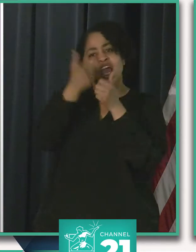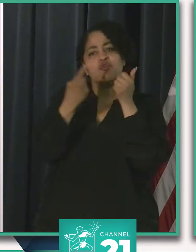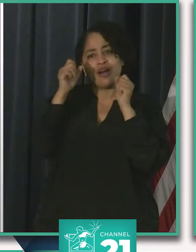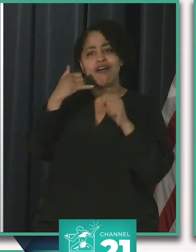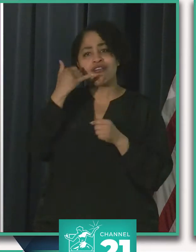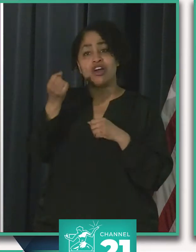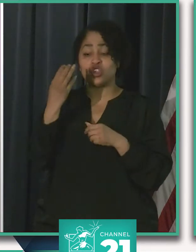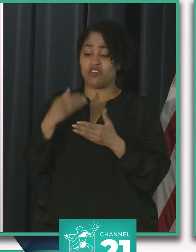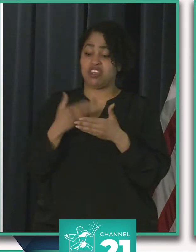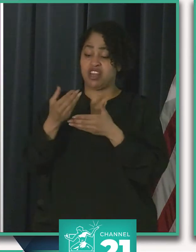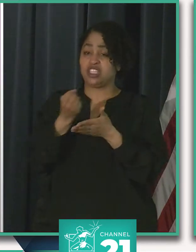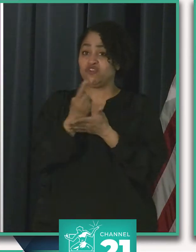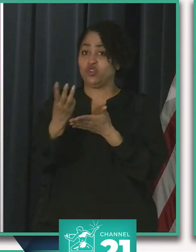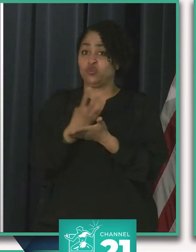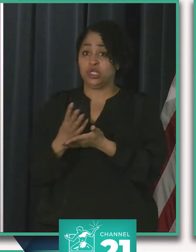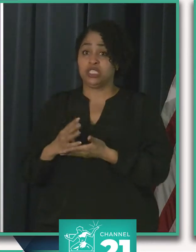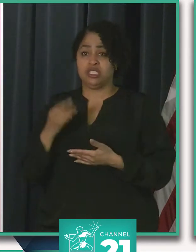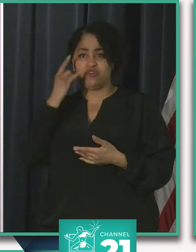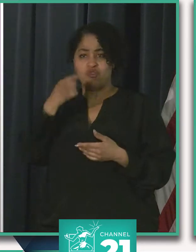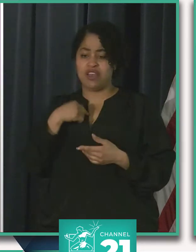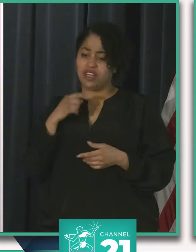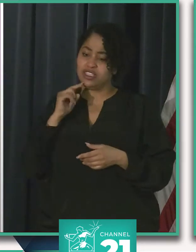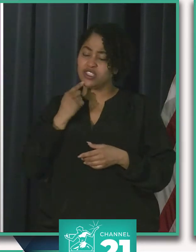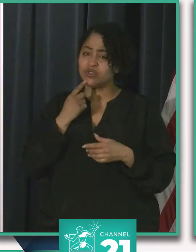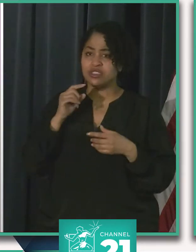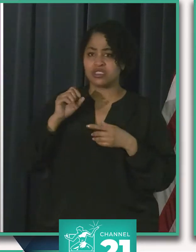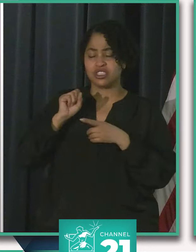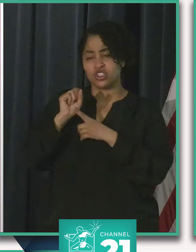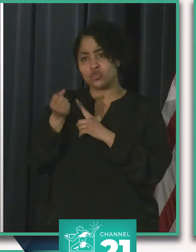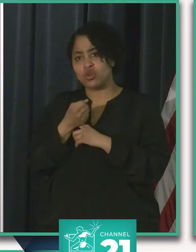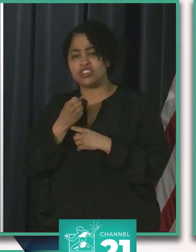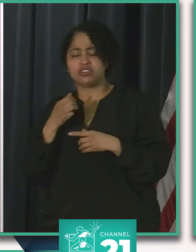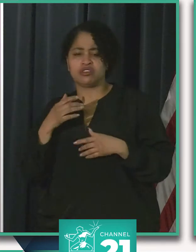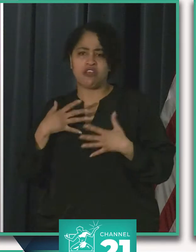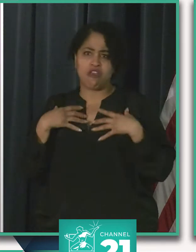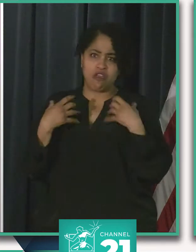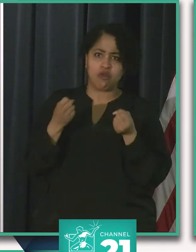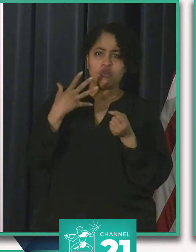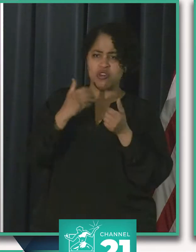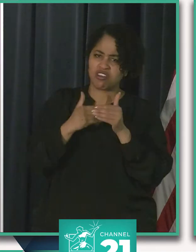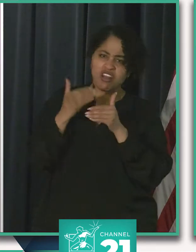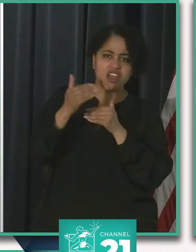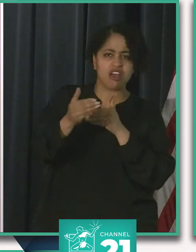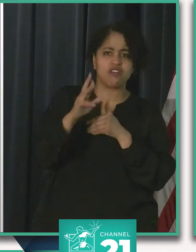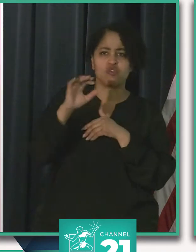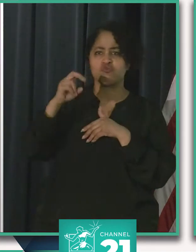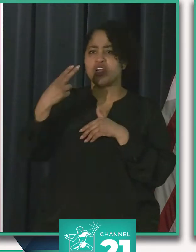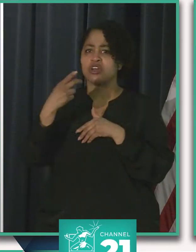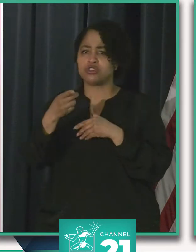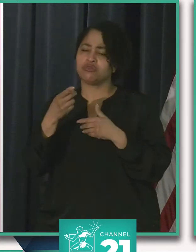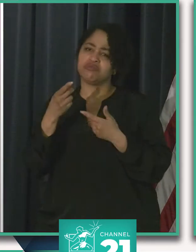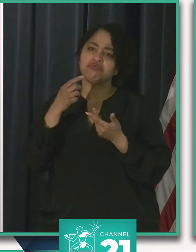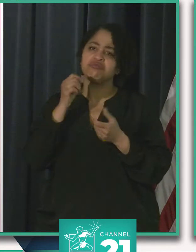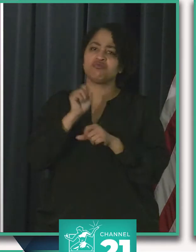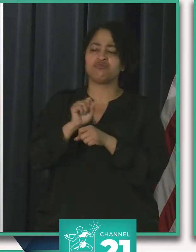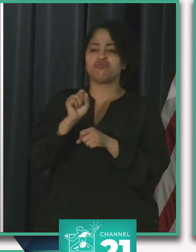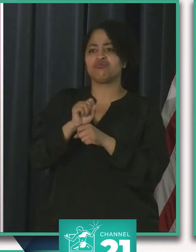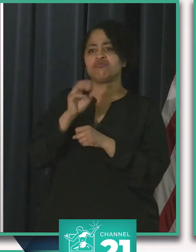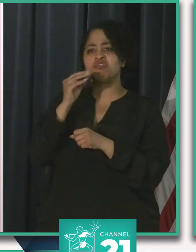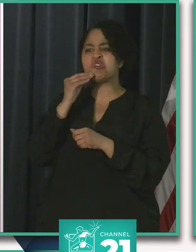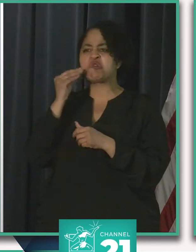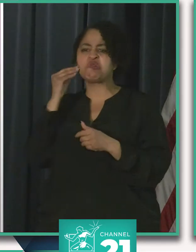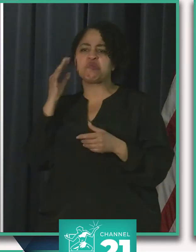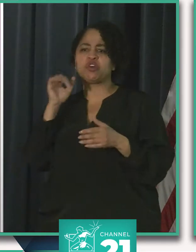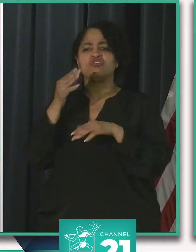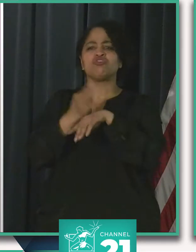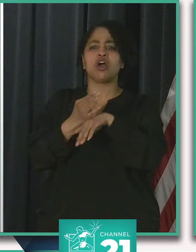weeks, if you've got a chronic condition and you want to get ahead of the rush, you work not in your home but on a job site, you can come